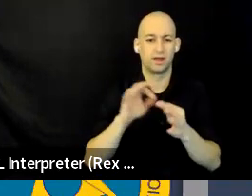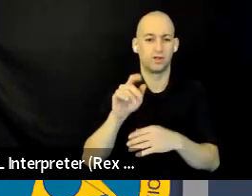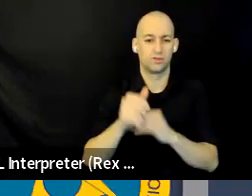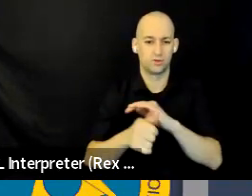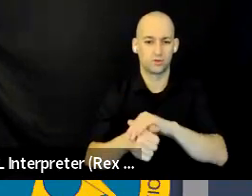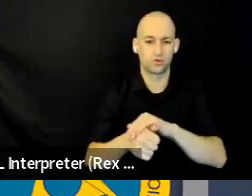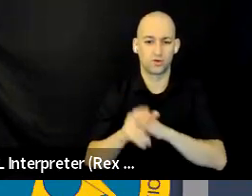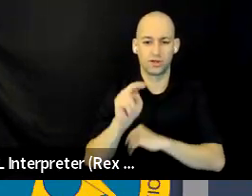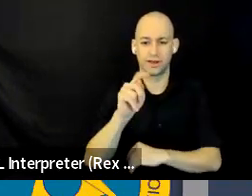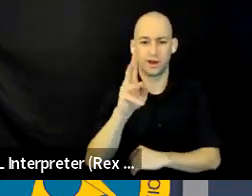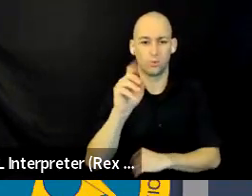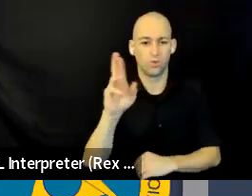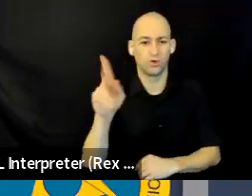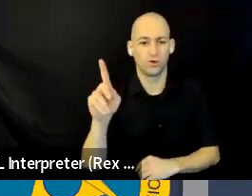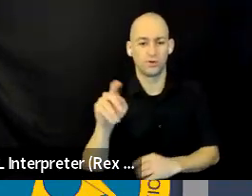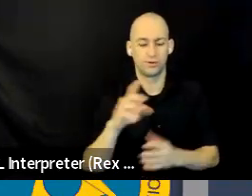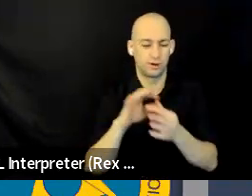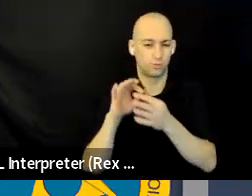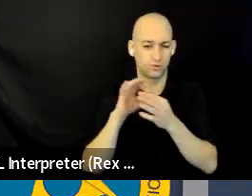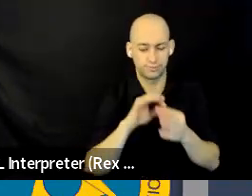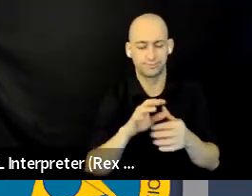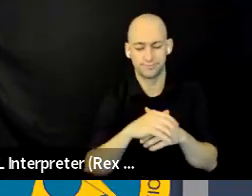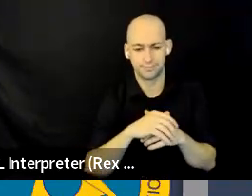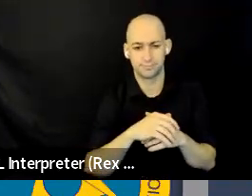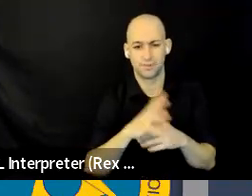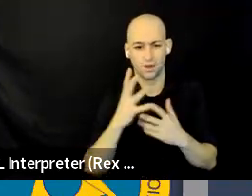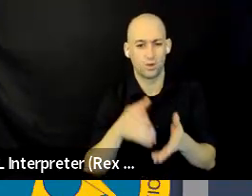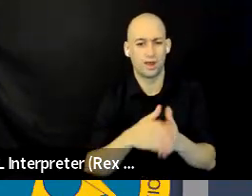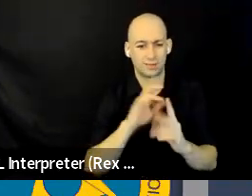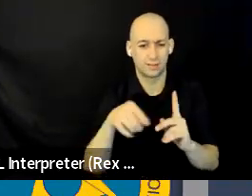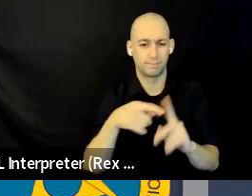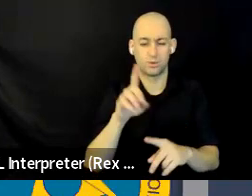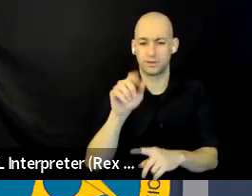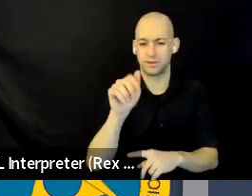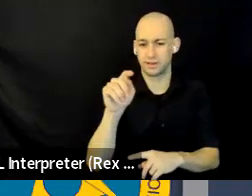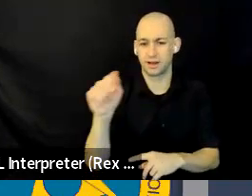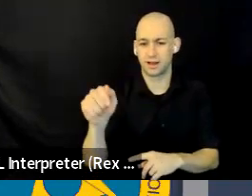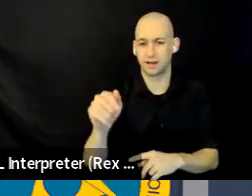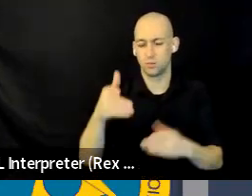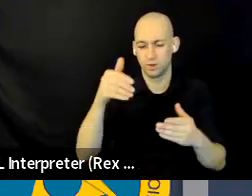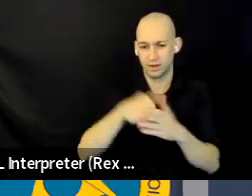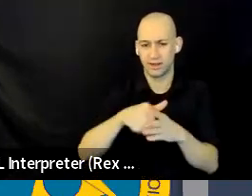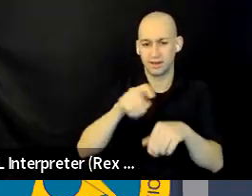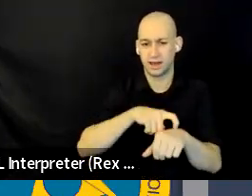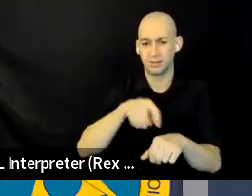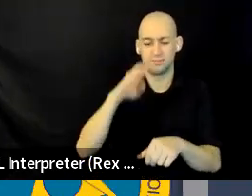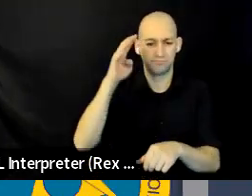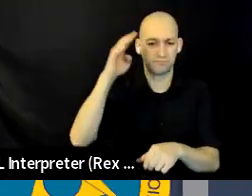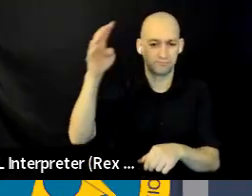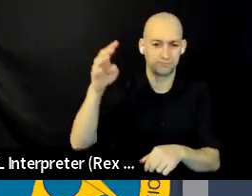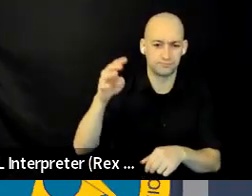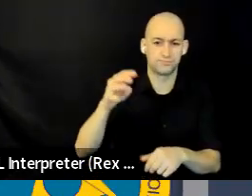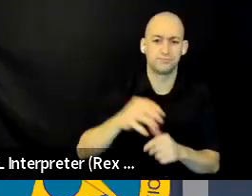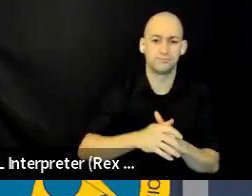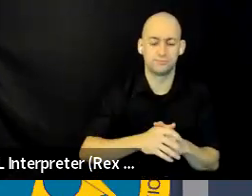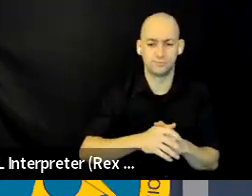exciting. I wanted to ask about data, because we are in this time of innovation. And